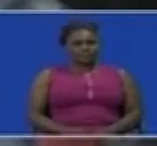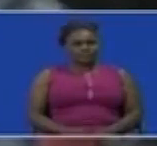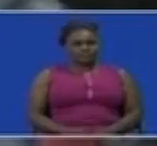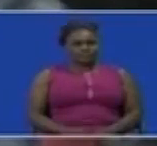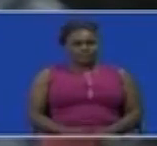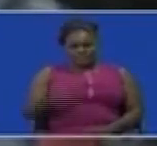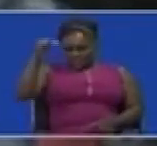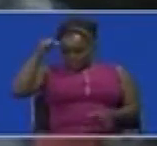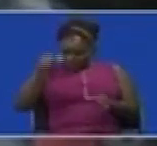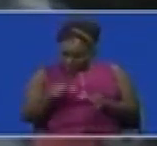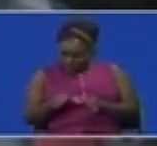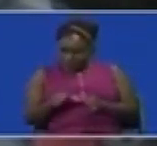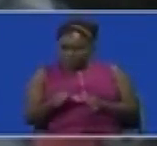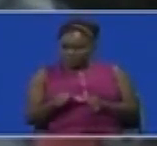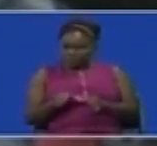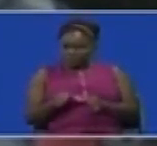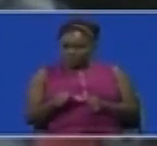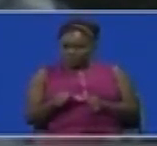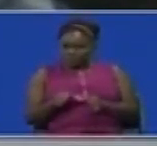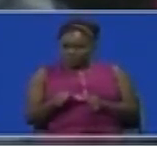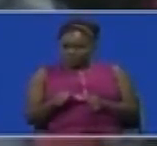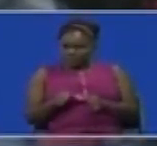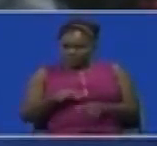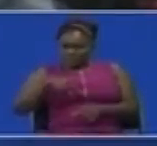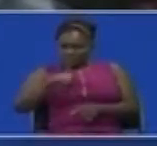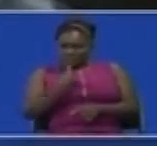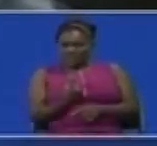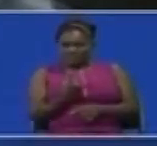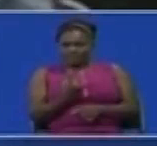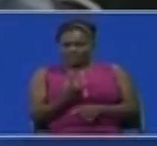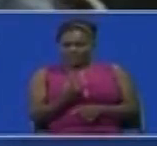Bearing in mind that it's our election year,